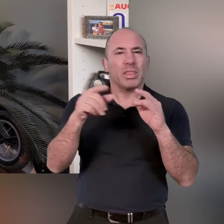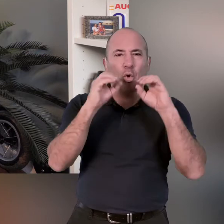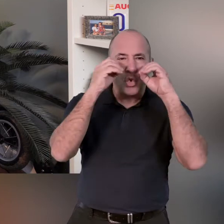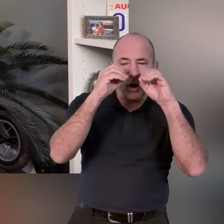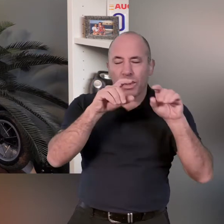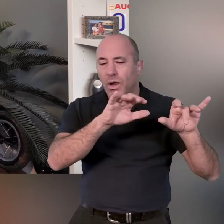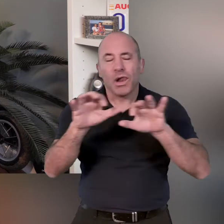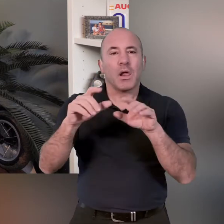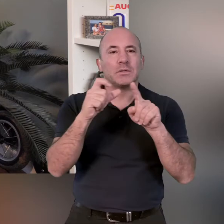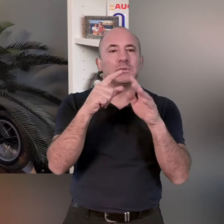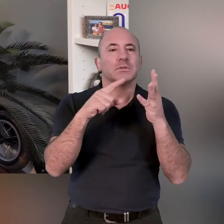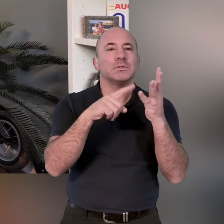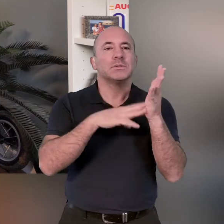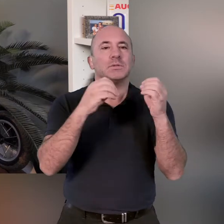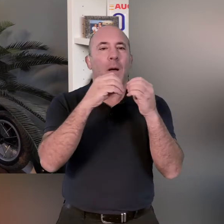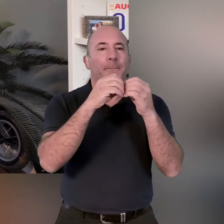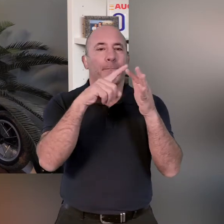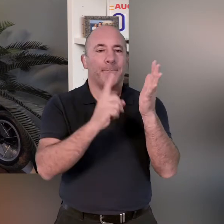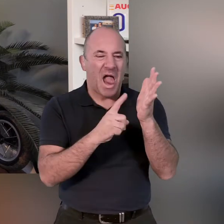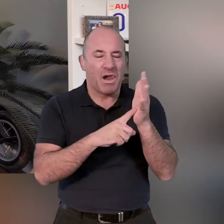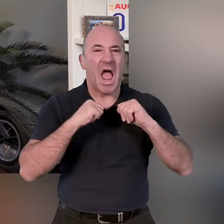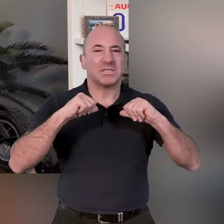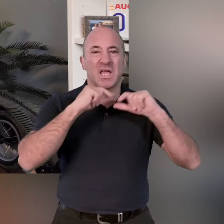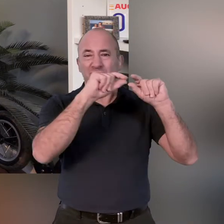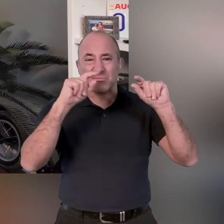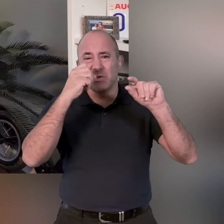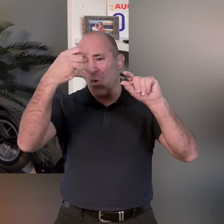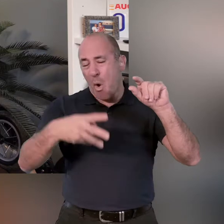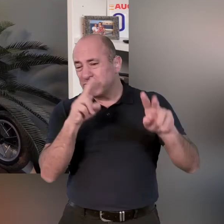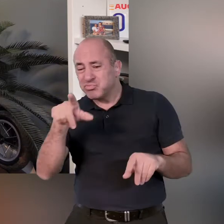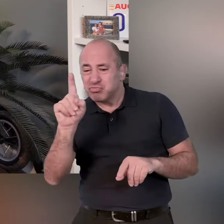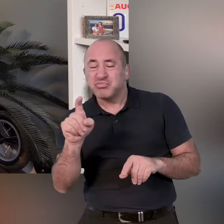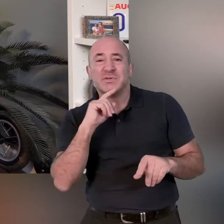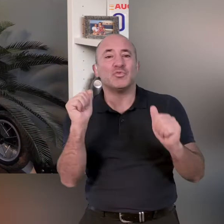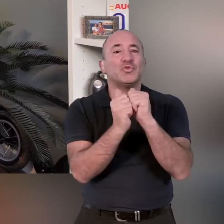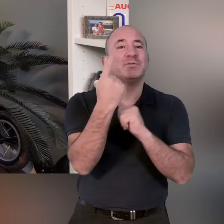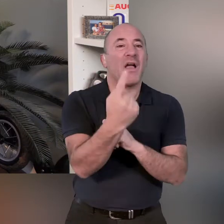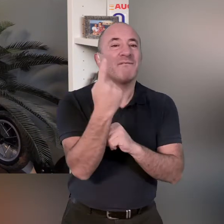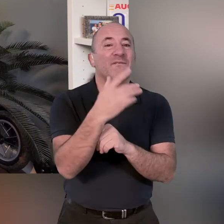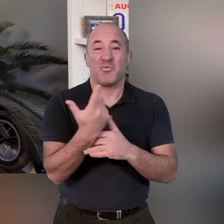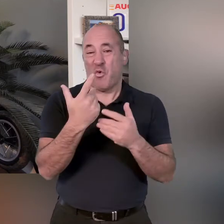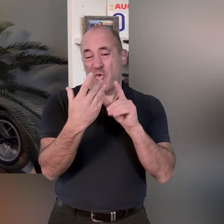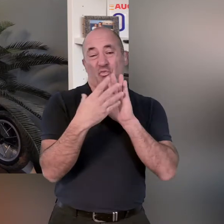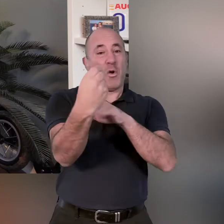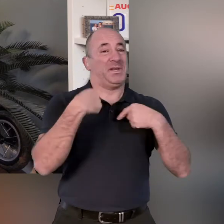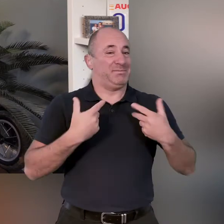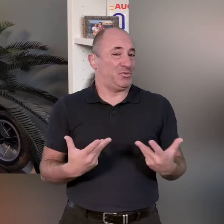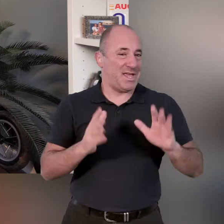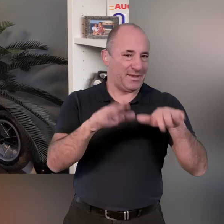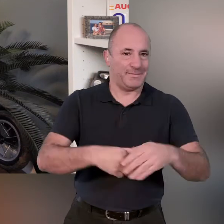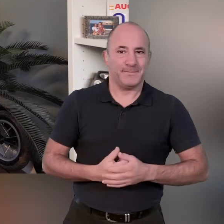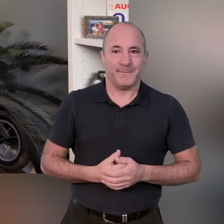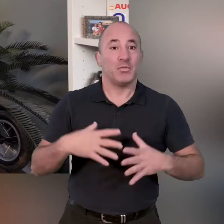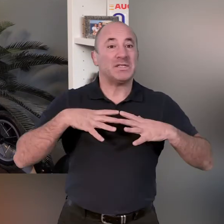a look online, Google dumbbell exercises, and see which ones you like, see which ones you can do, or you can just follow the ones we're doing here today.